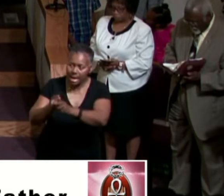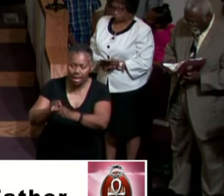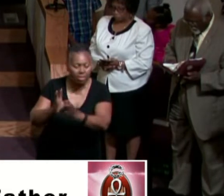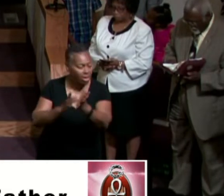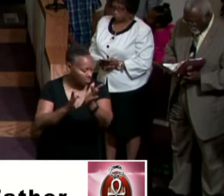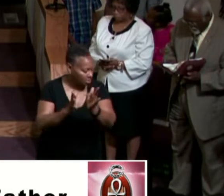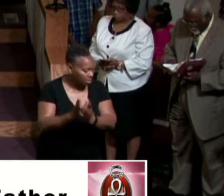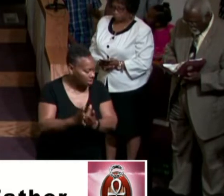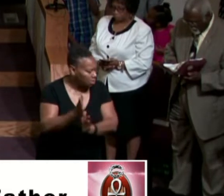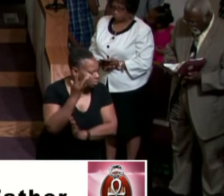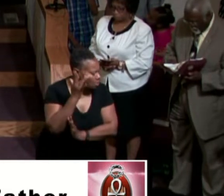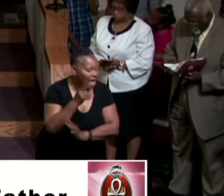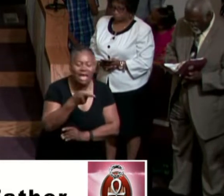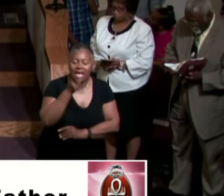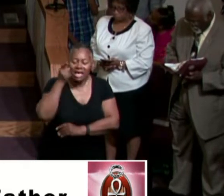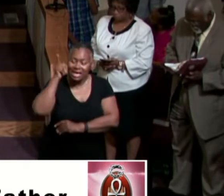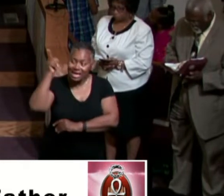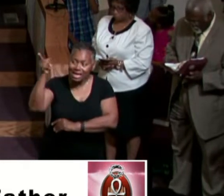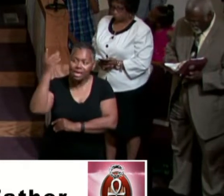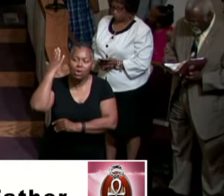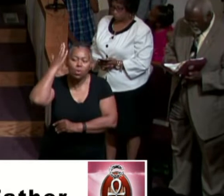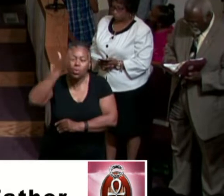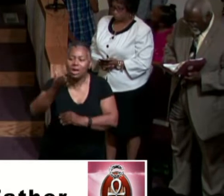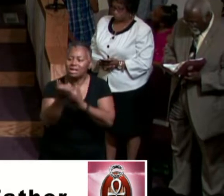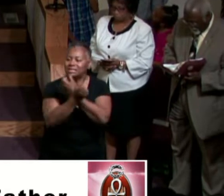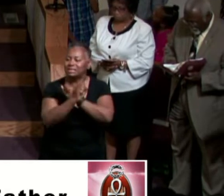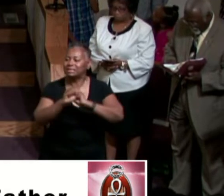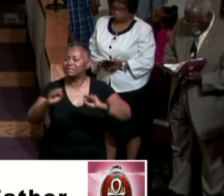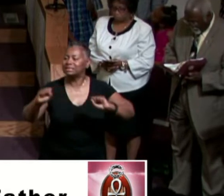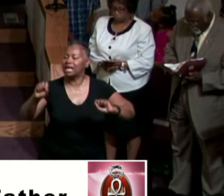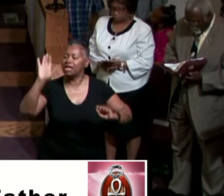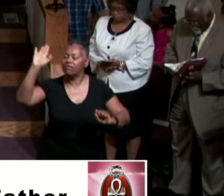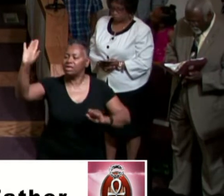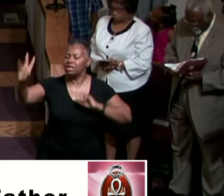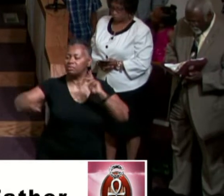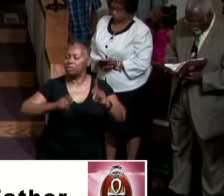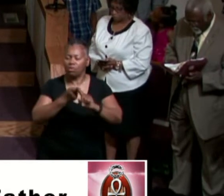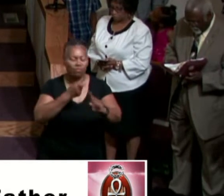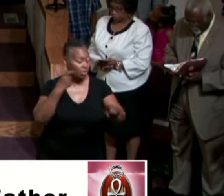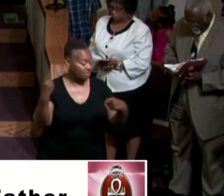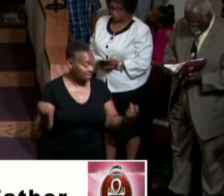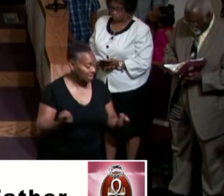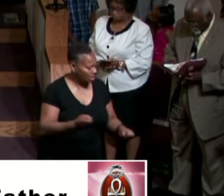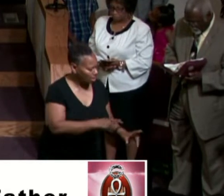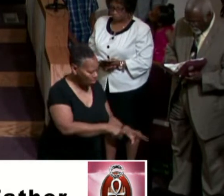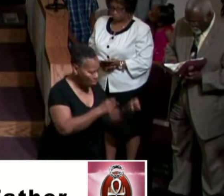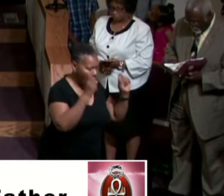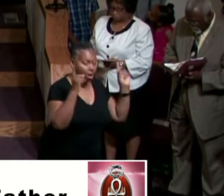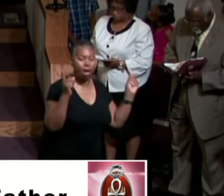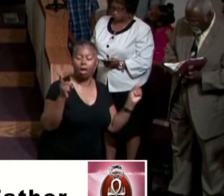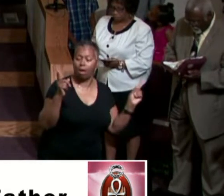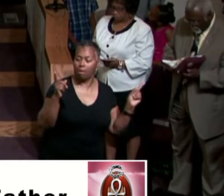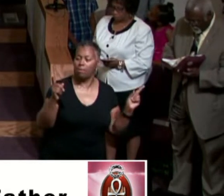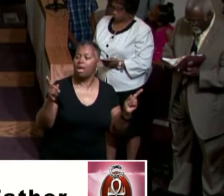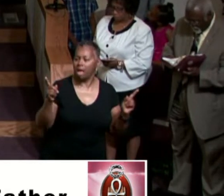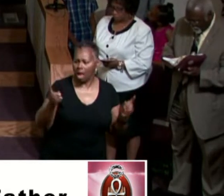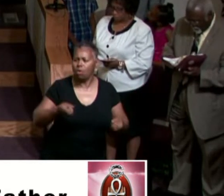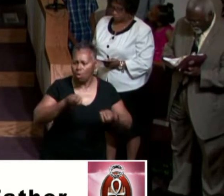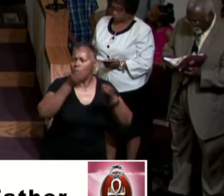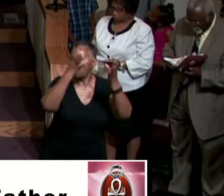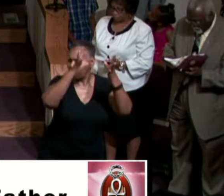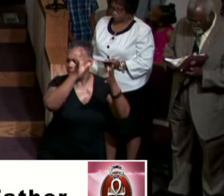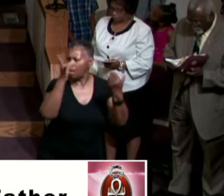will save his people from their sins." When Joseph woke up, he did as the angel of the